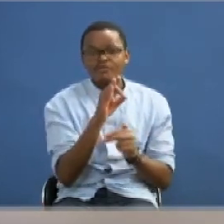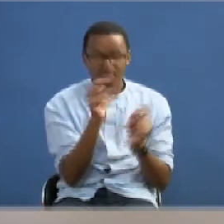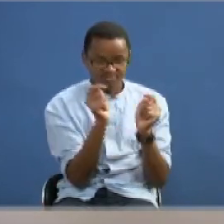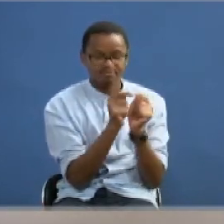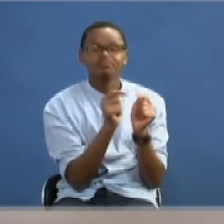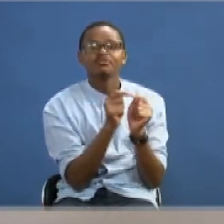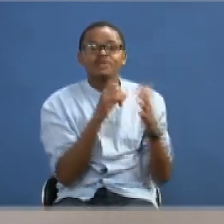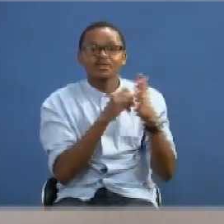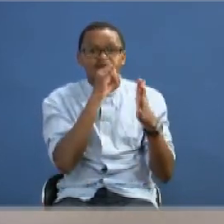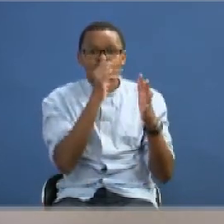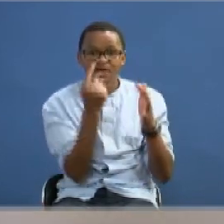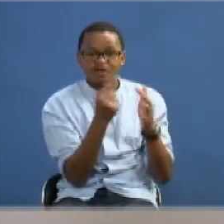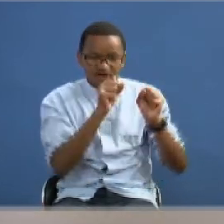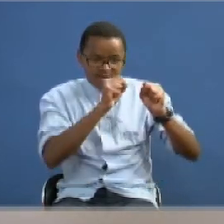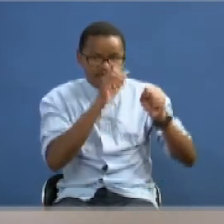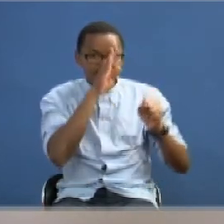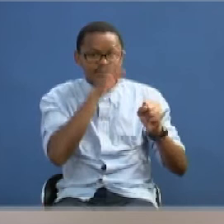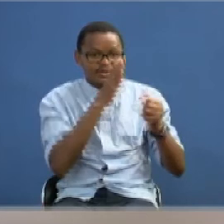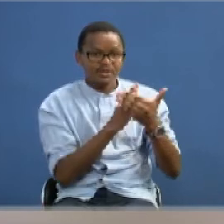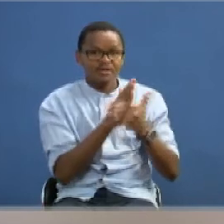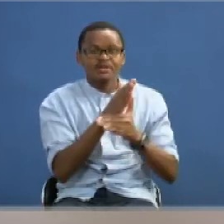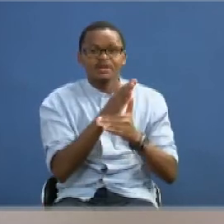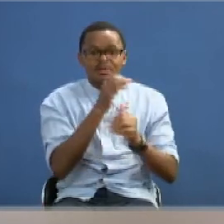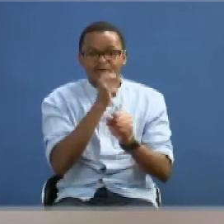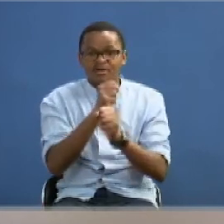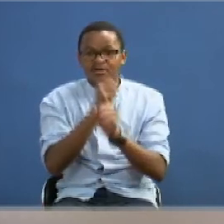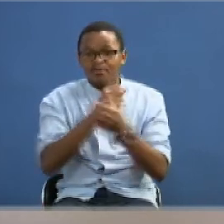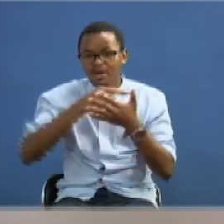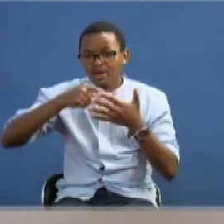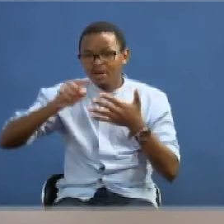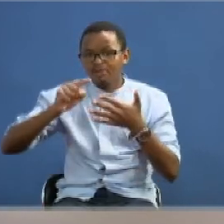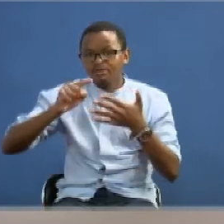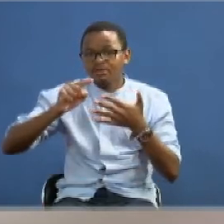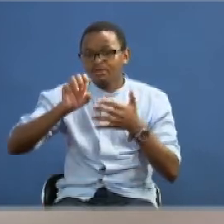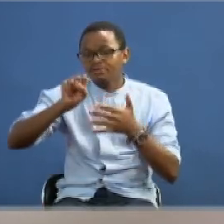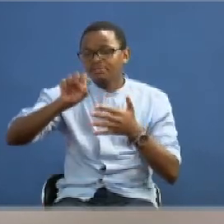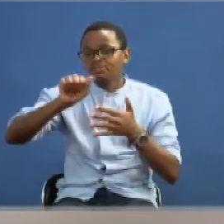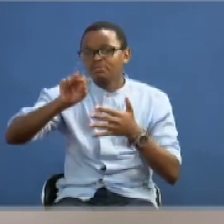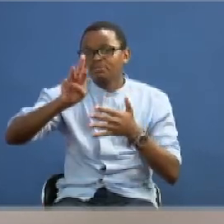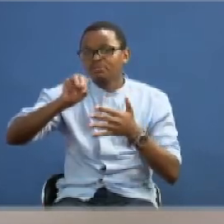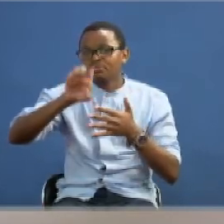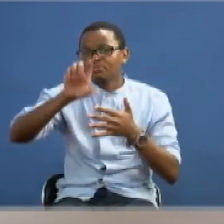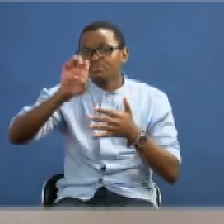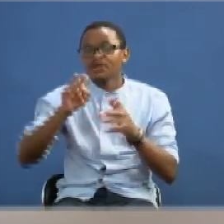test, it can only be through having done the right sample, collected the right sample, collected in